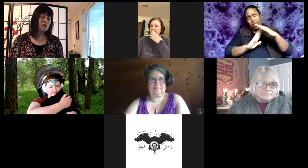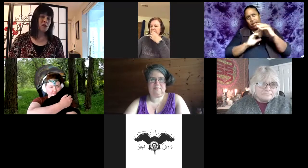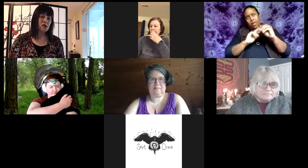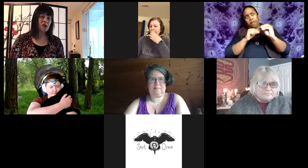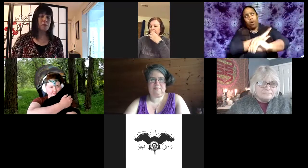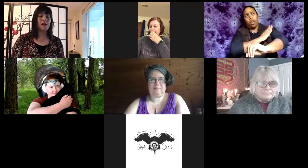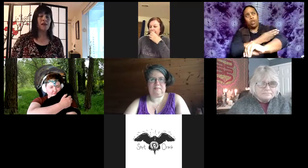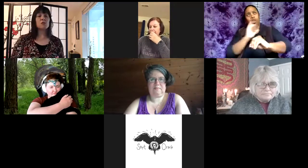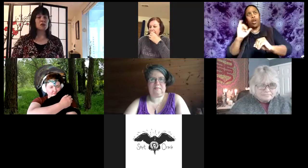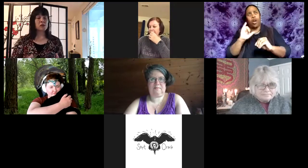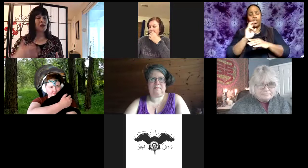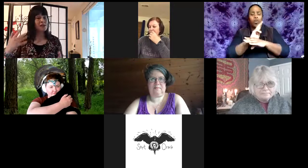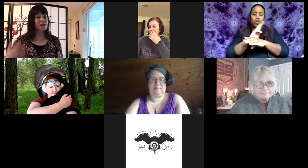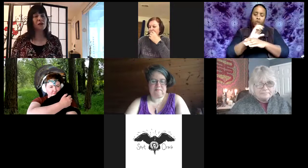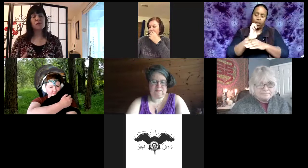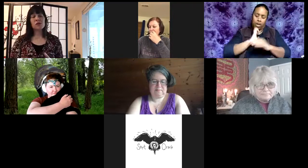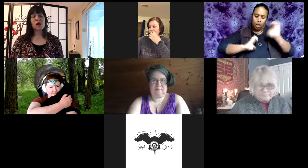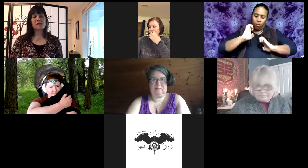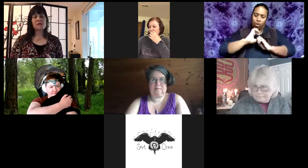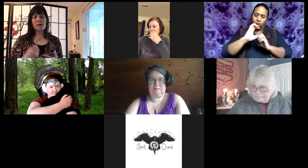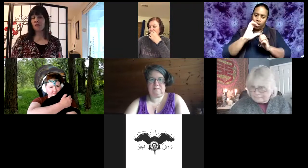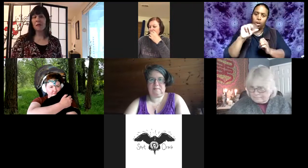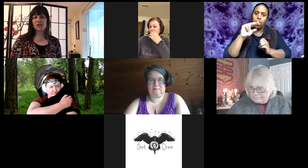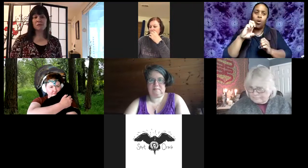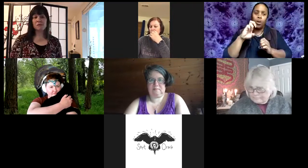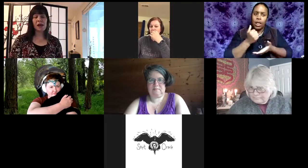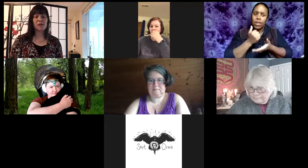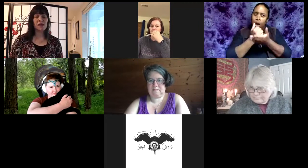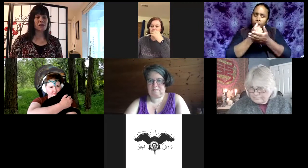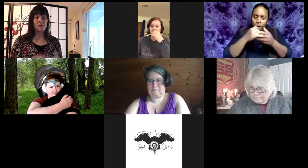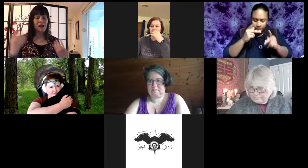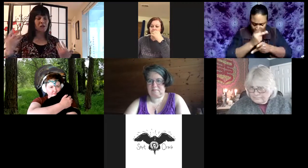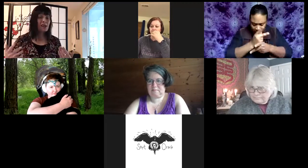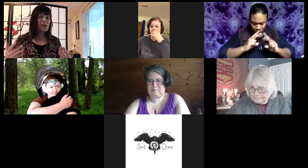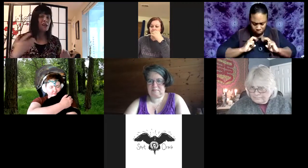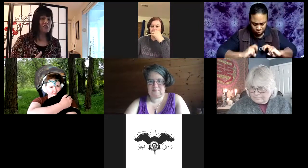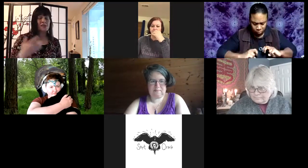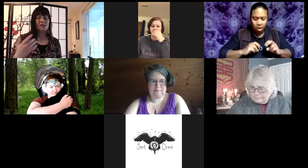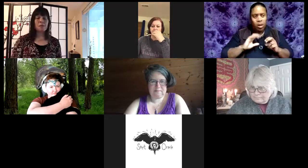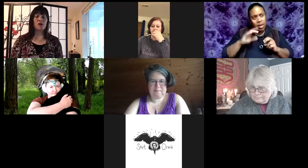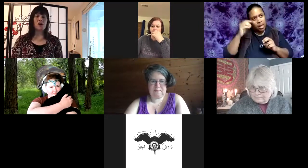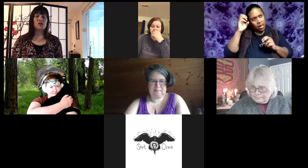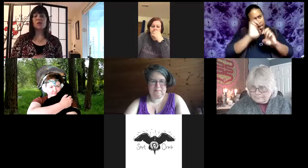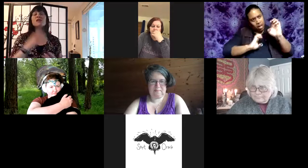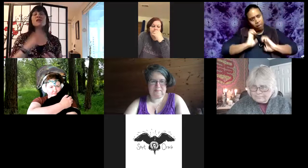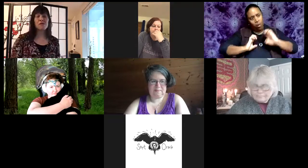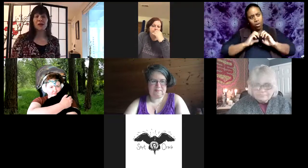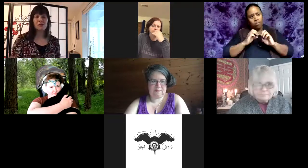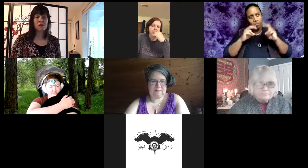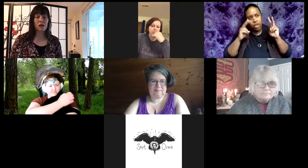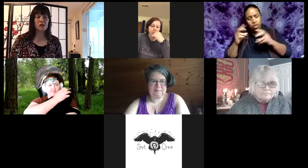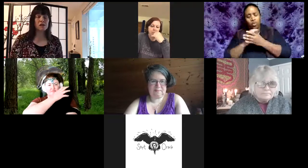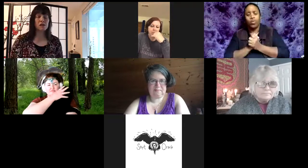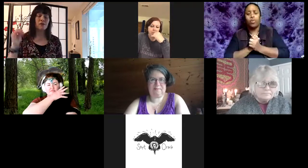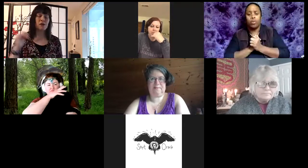use the emotion code and the body code, which is about identifying the root causes. And I'm very passionate about that because I have a background in neuroscience and epidemiology, which is about finding